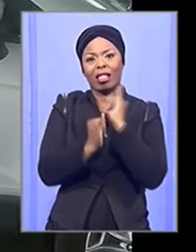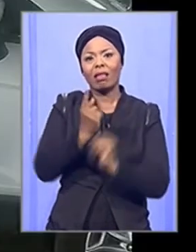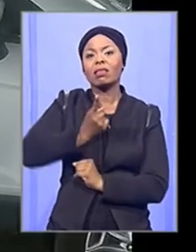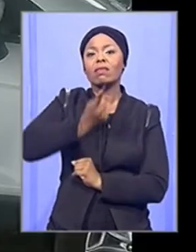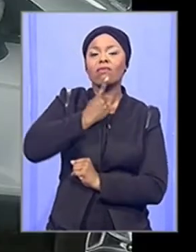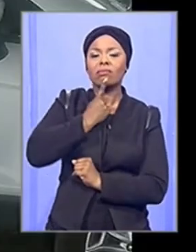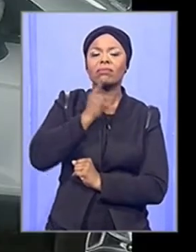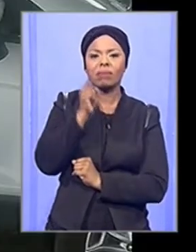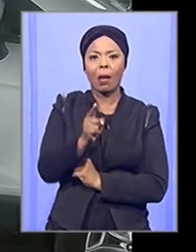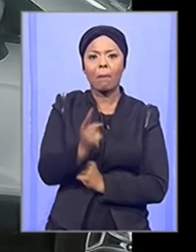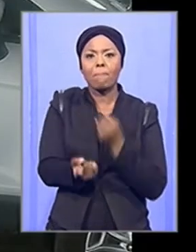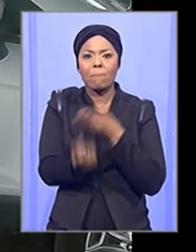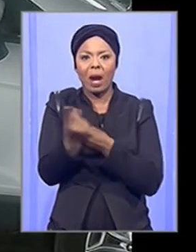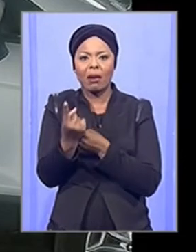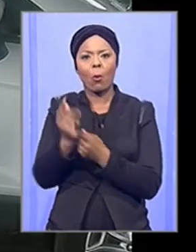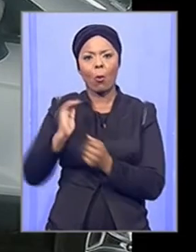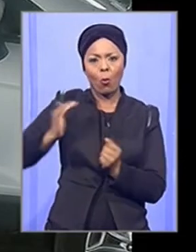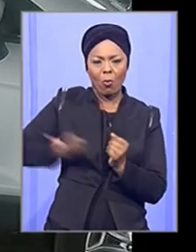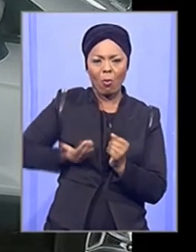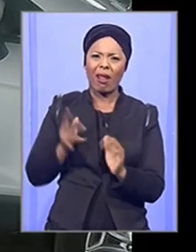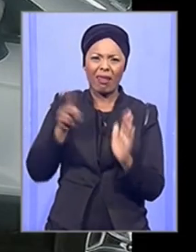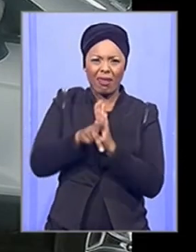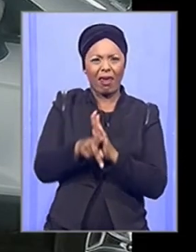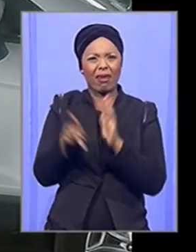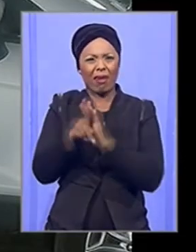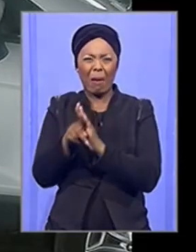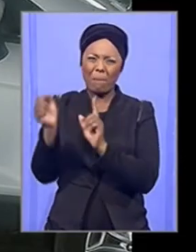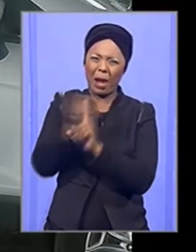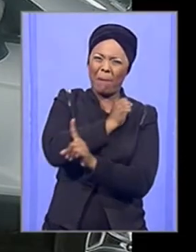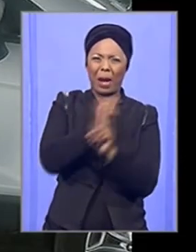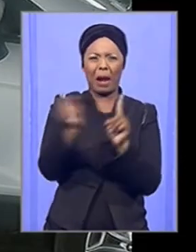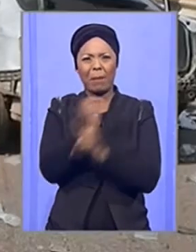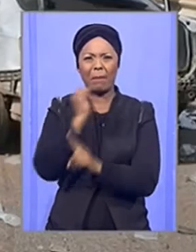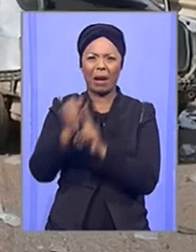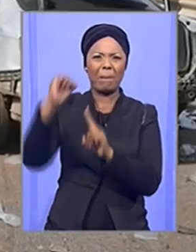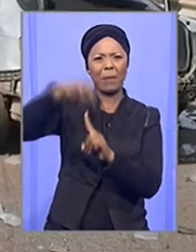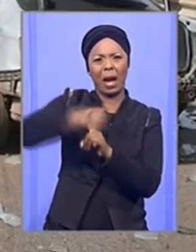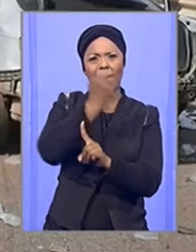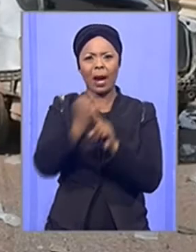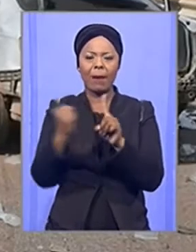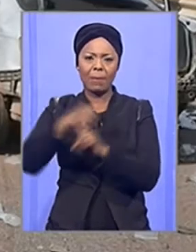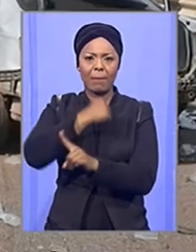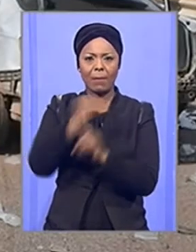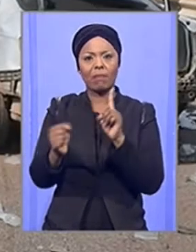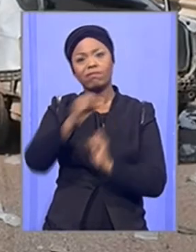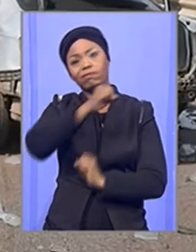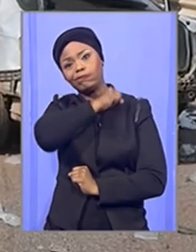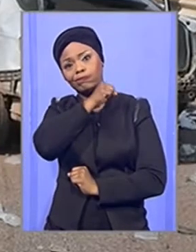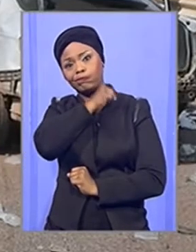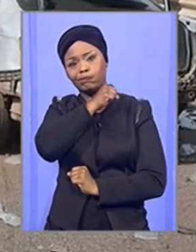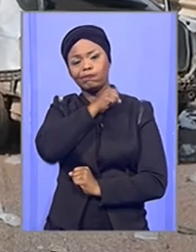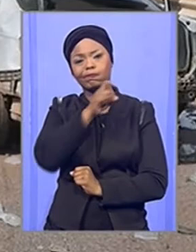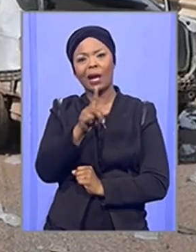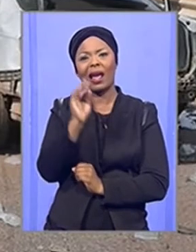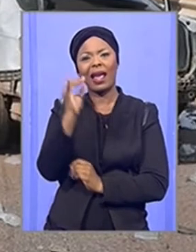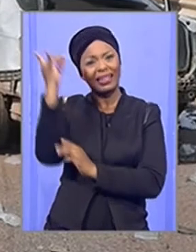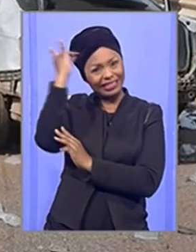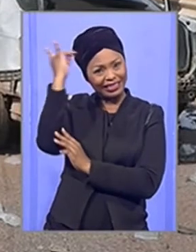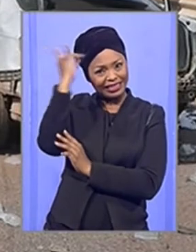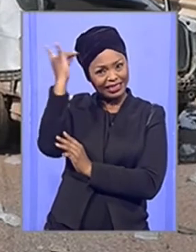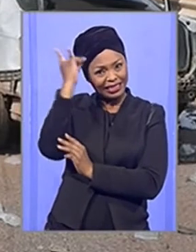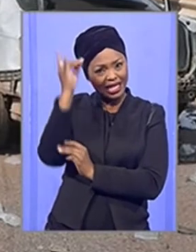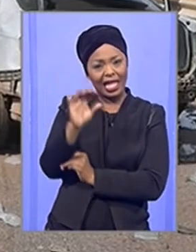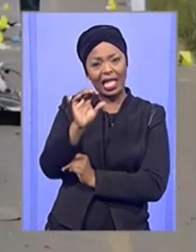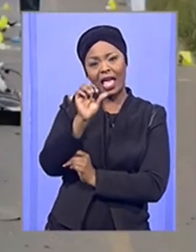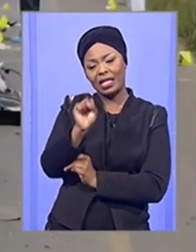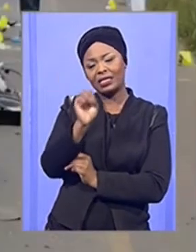moo basadi e le go bona batša sehlabelo. Go le bjalo melato ya go hulwa ga difatanaga tša go sepetša tšhalete go thuba ka dintlong le dikgwebo